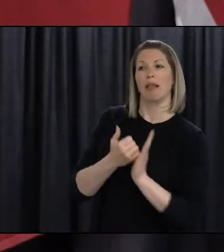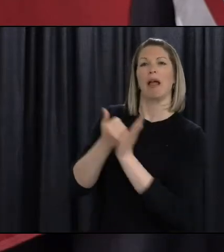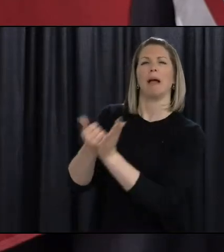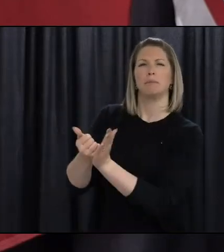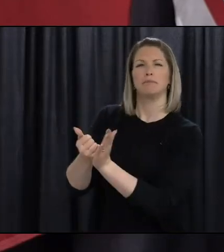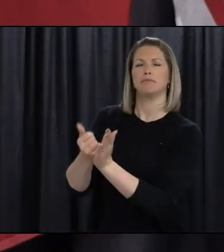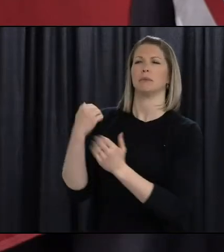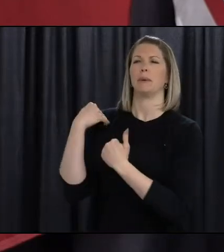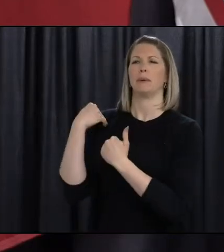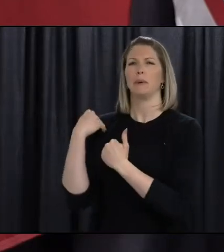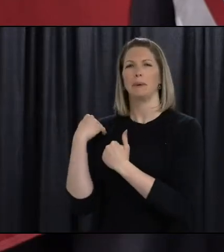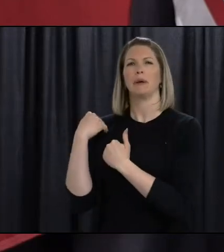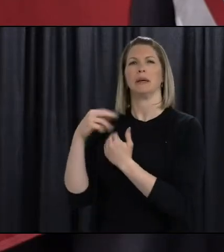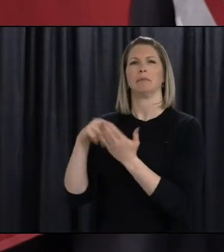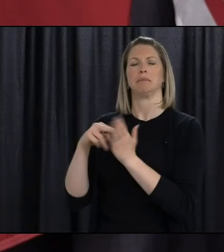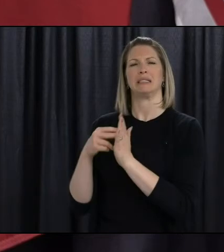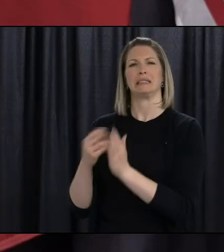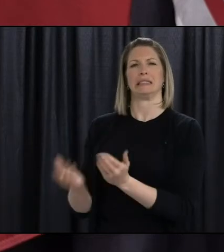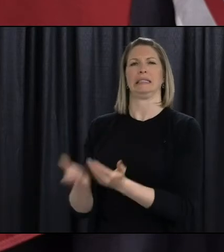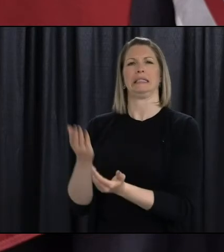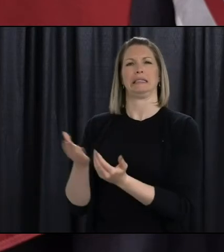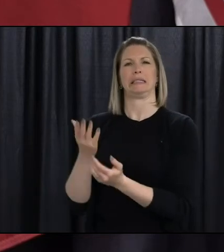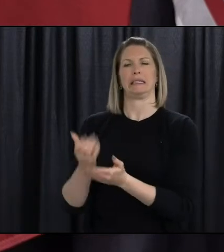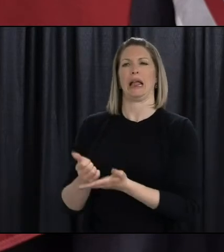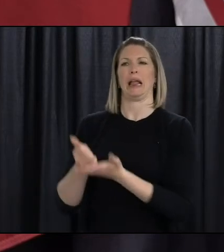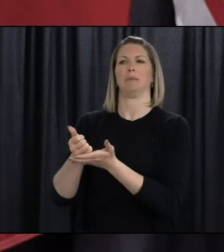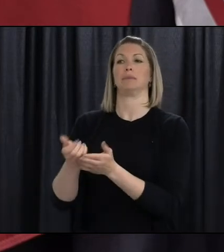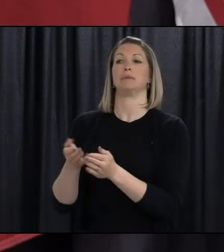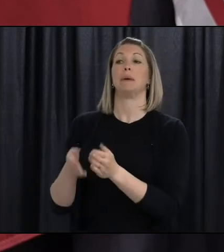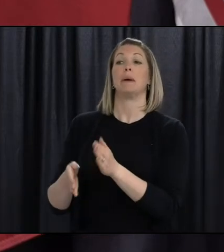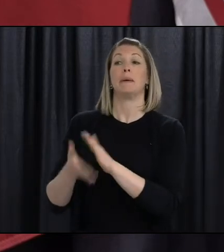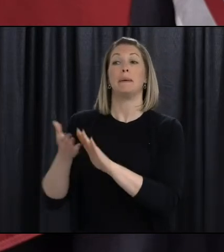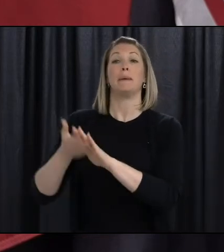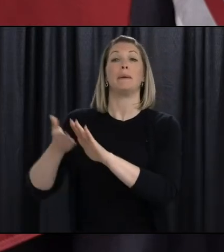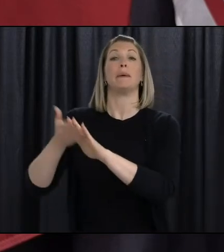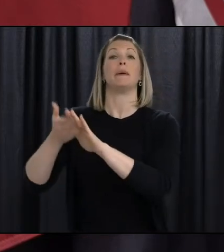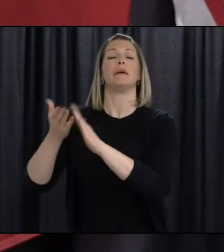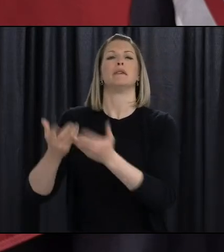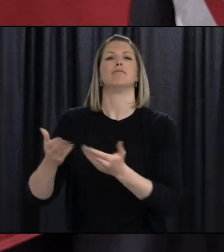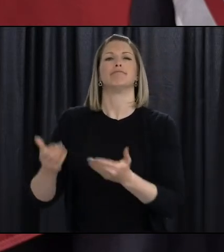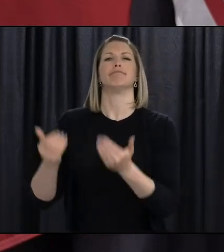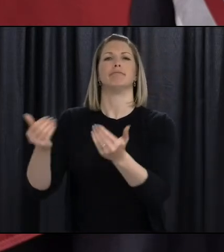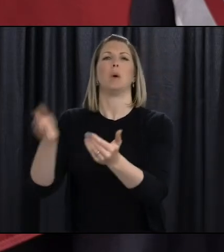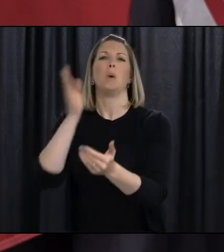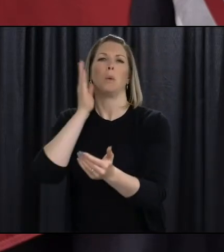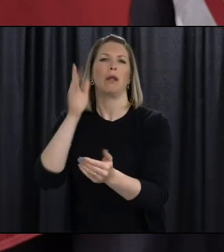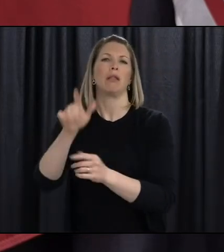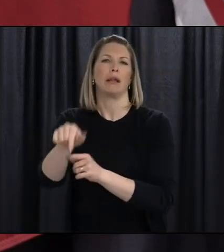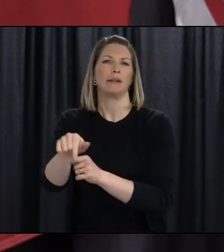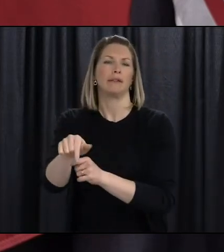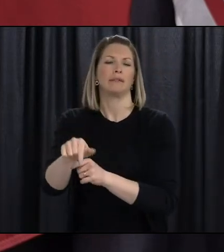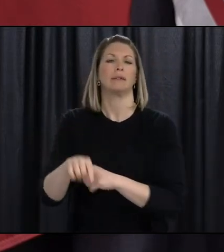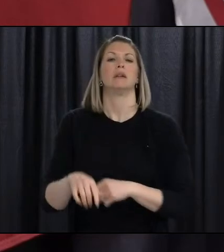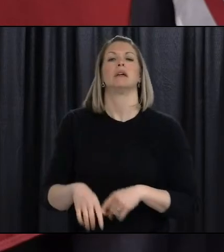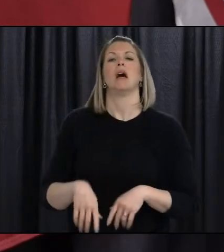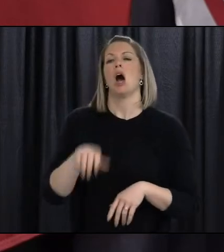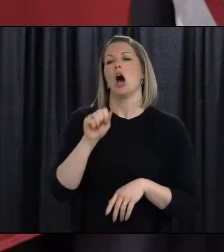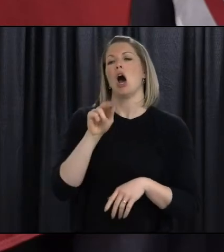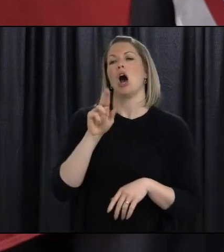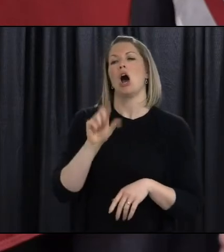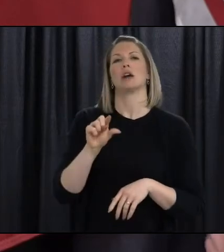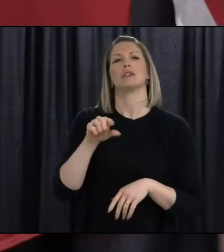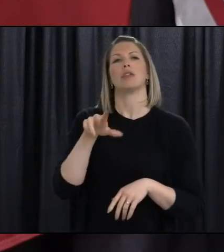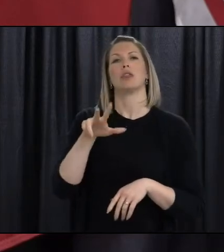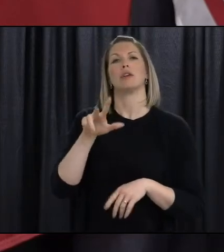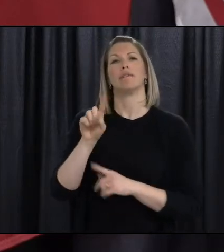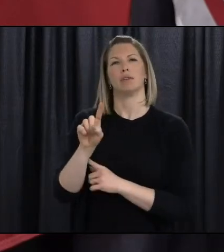of workplace NL assessment from employers has been deferred after August the 31st with no interest or penalties.